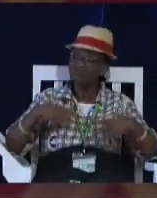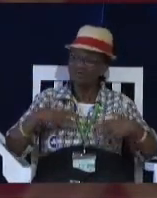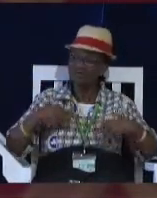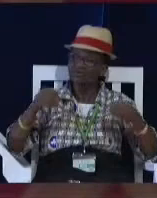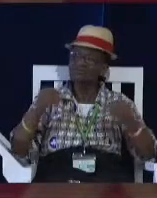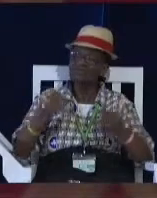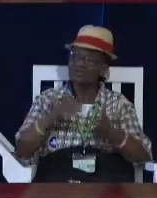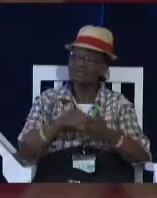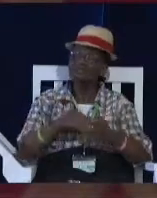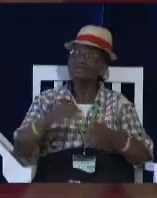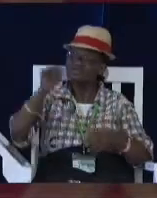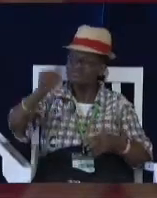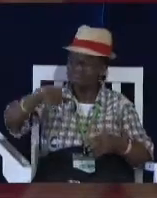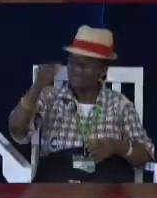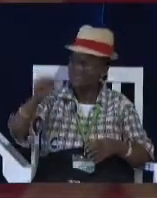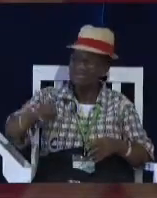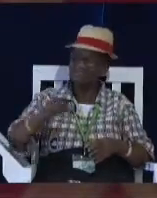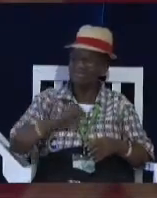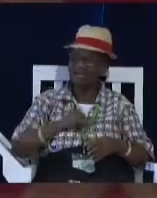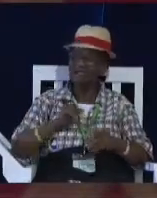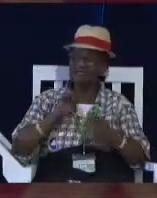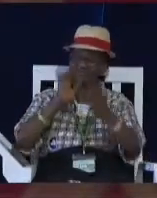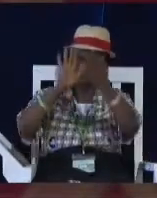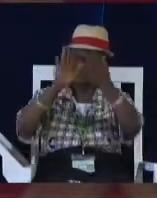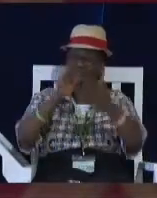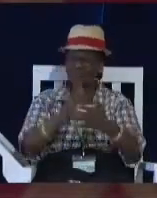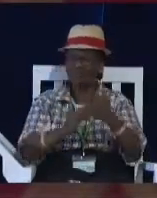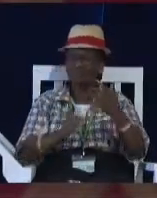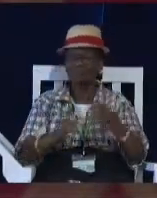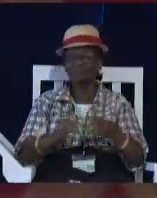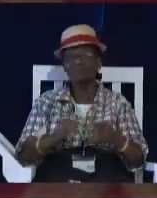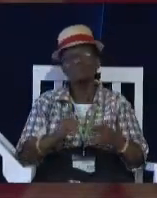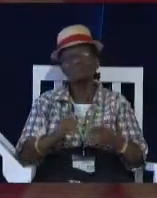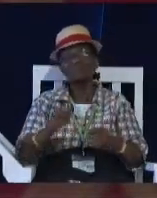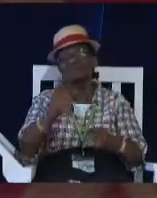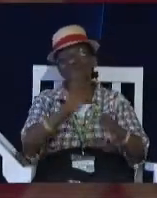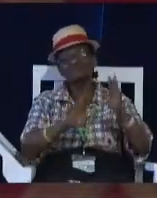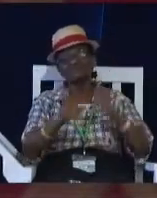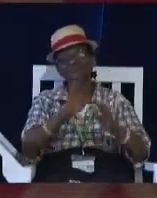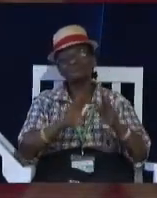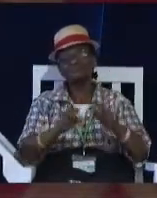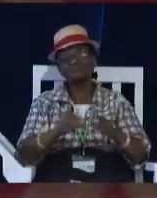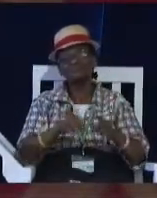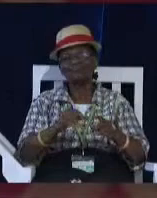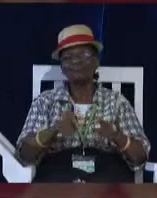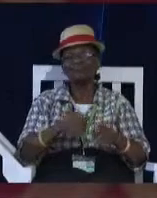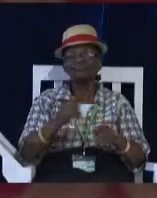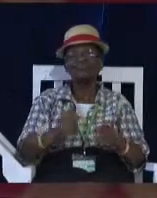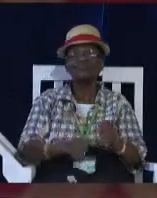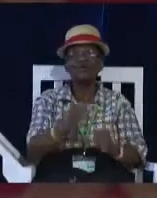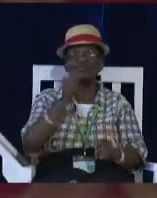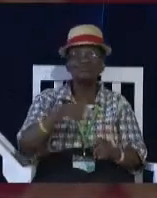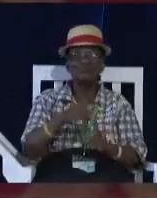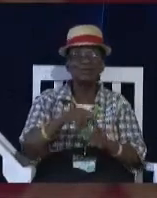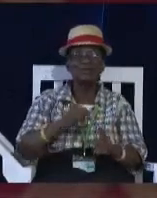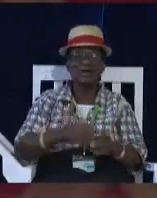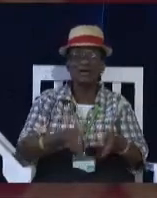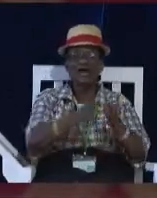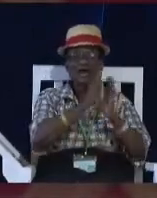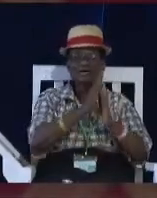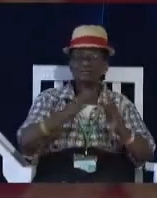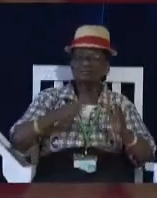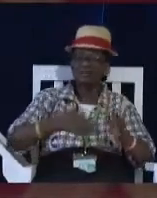But almost invariably, when I ask my daddy, what did I